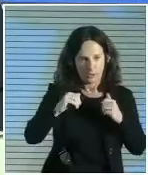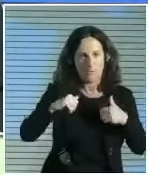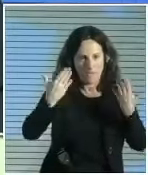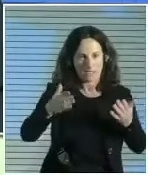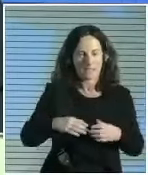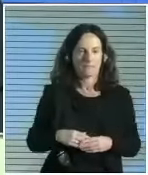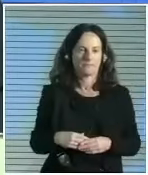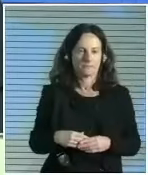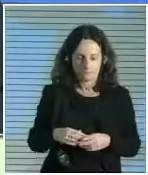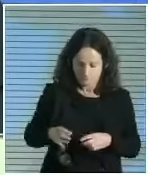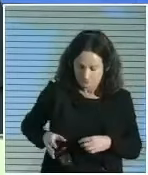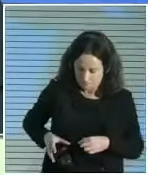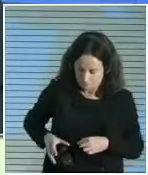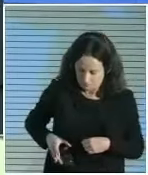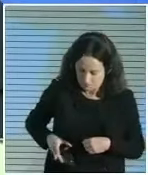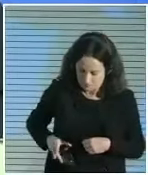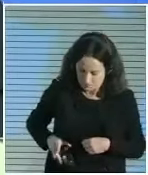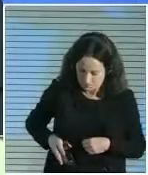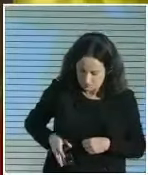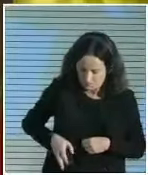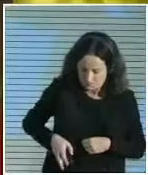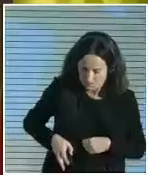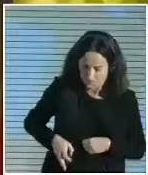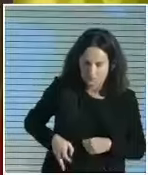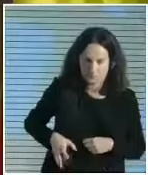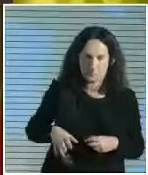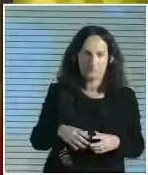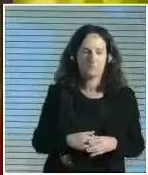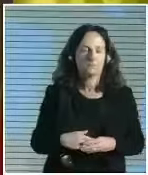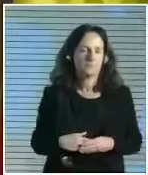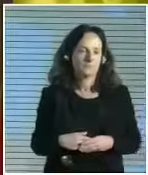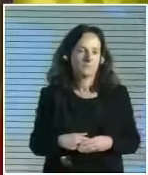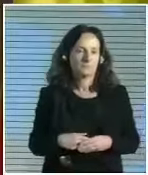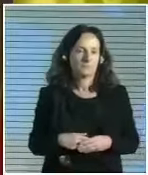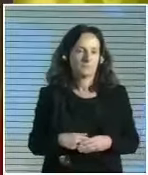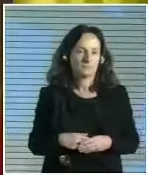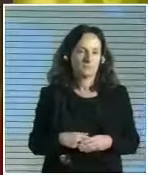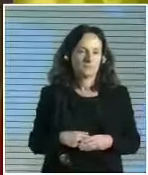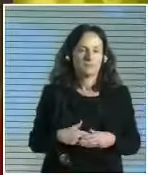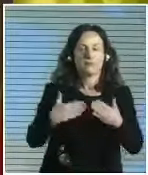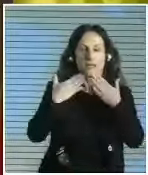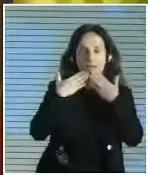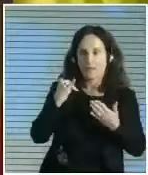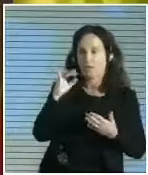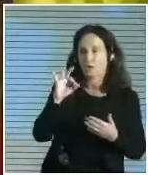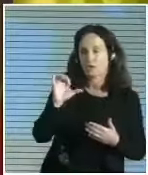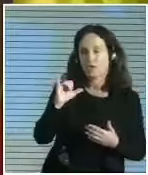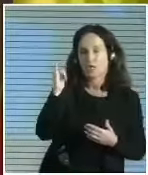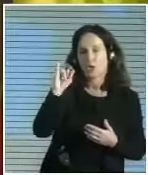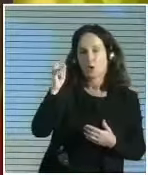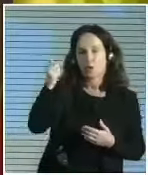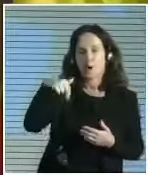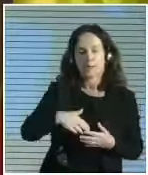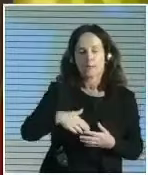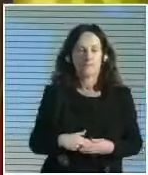okay, this is all. Thank you, Thank you. José Juan. Thank you, José Juan. We couldn't agree more. Collaboration is